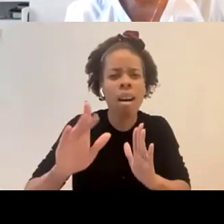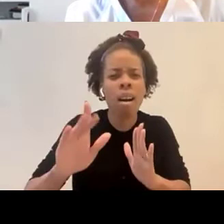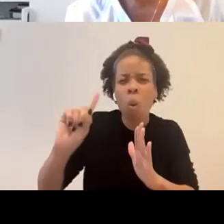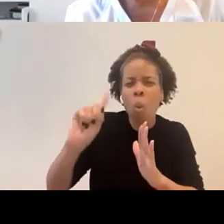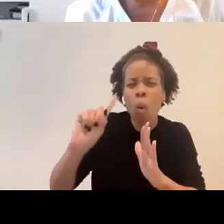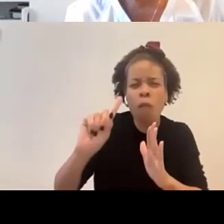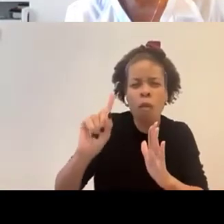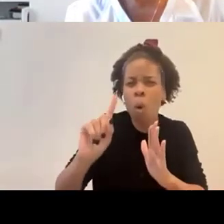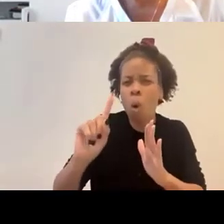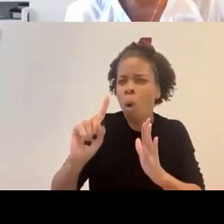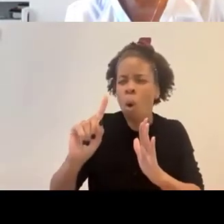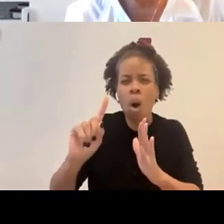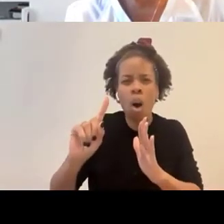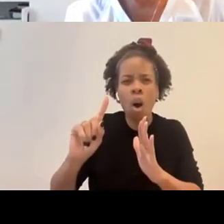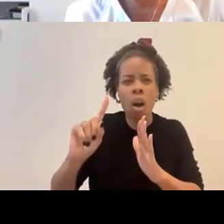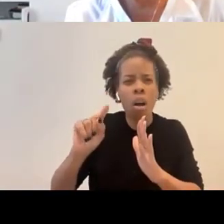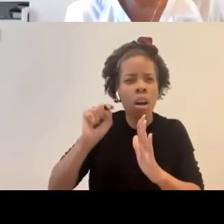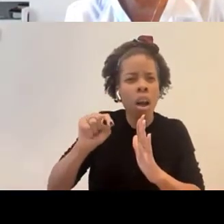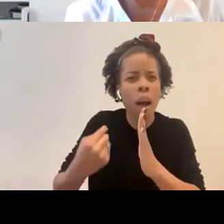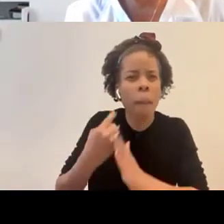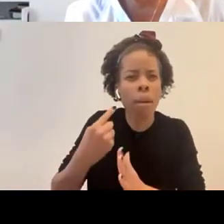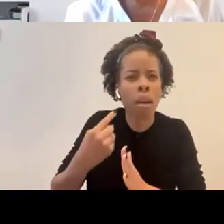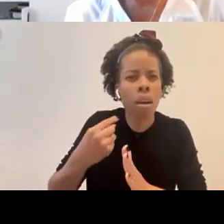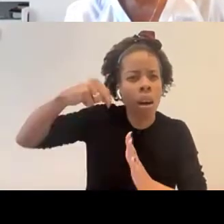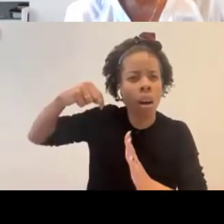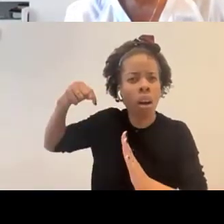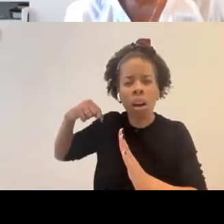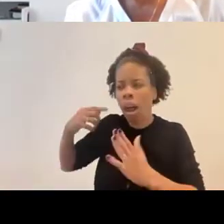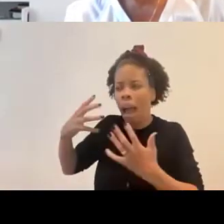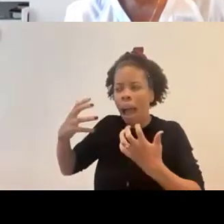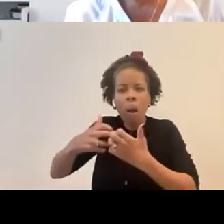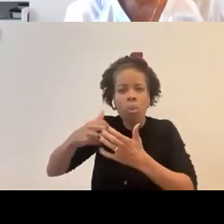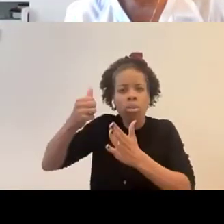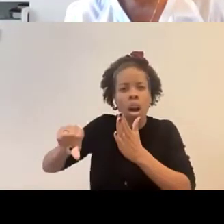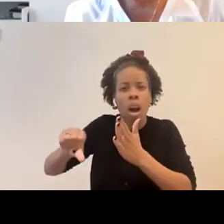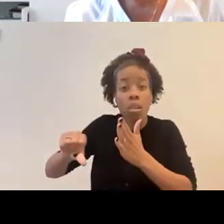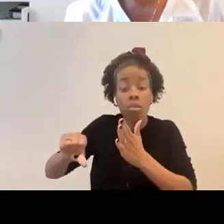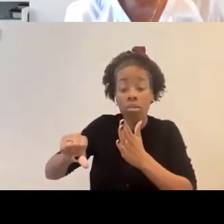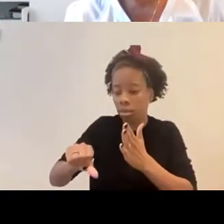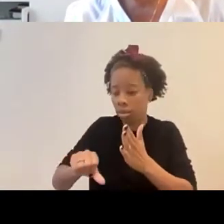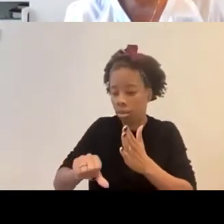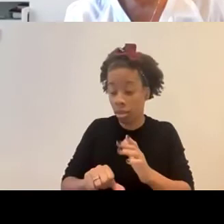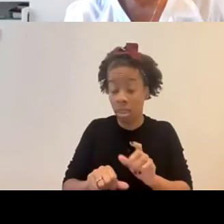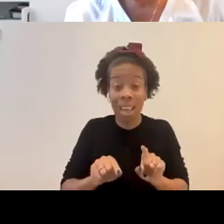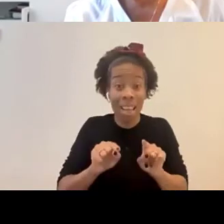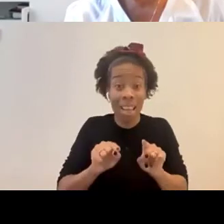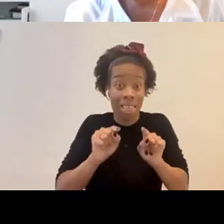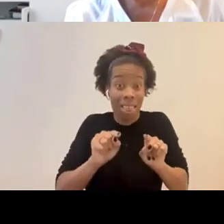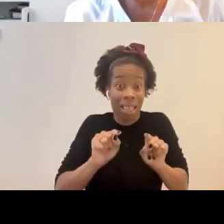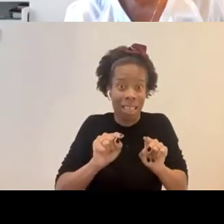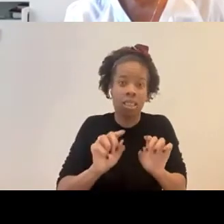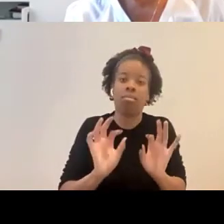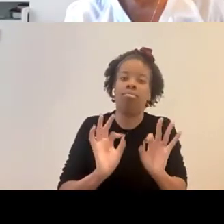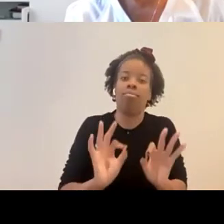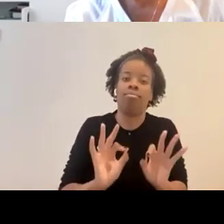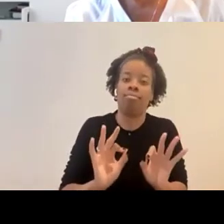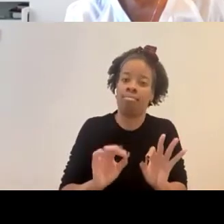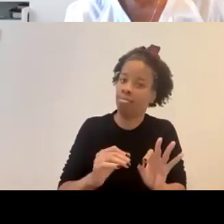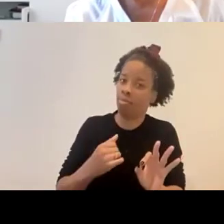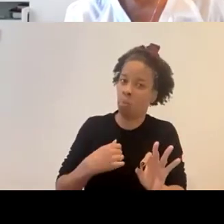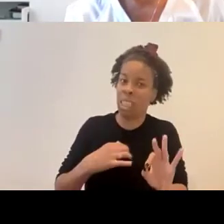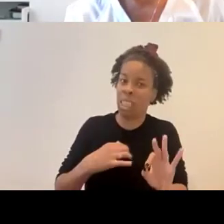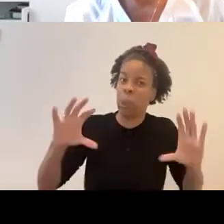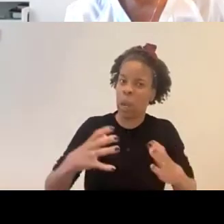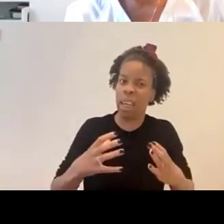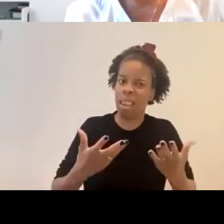reactions along those lines on the chat today. So fantastic to be together today. And also this notion